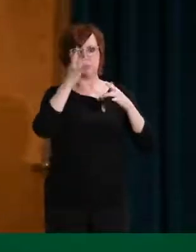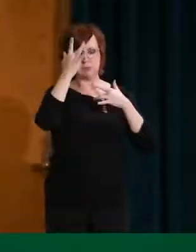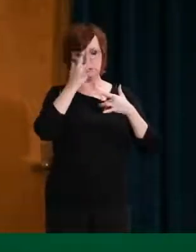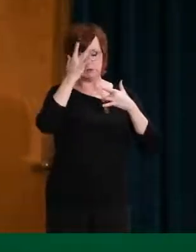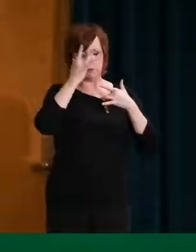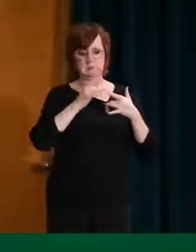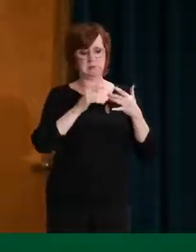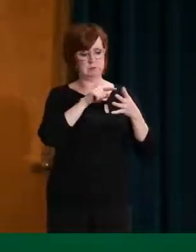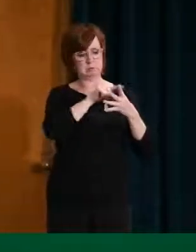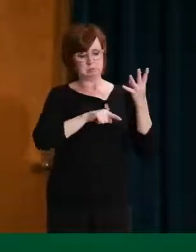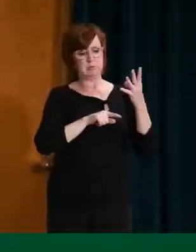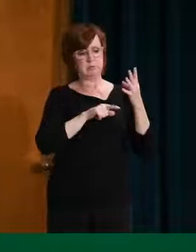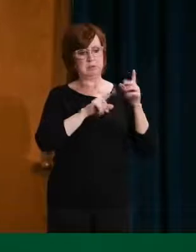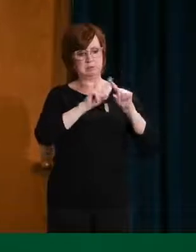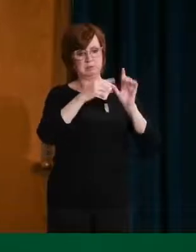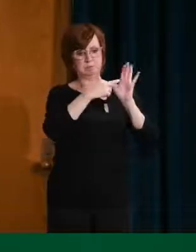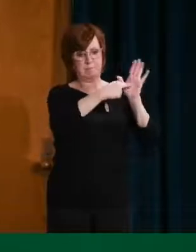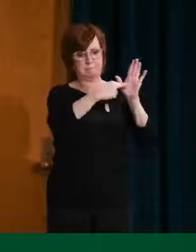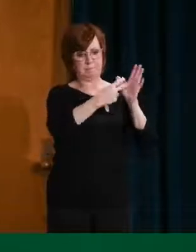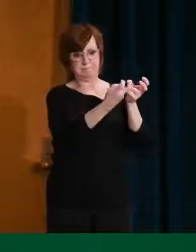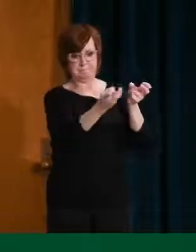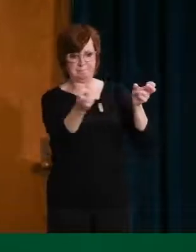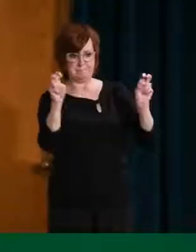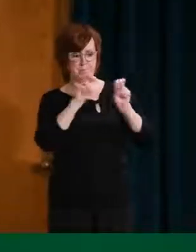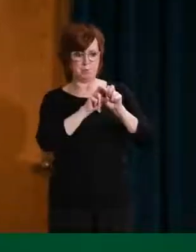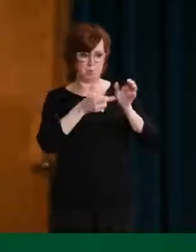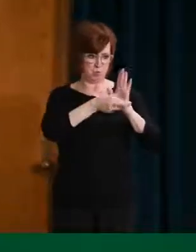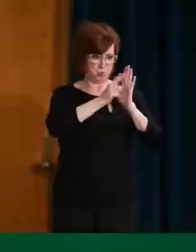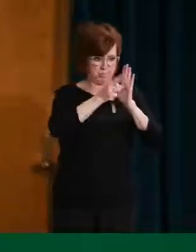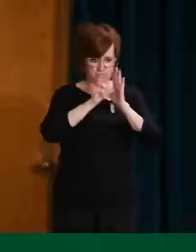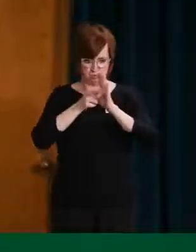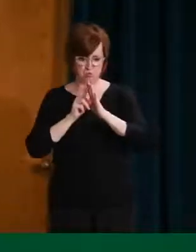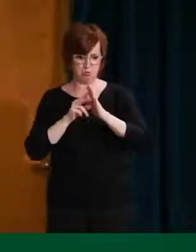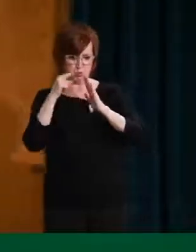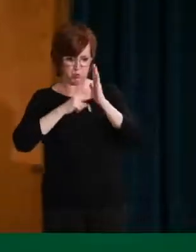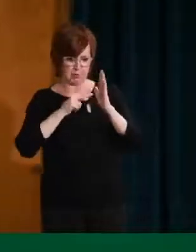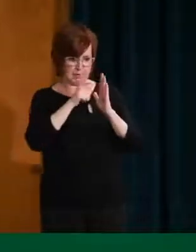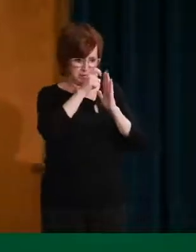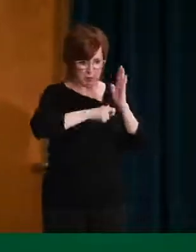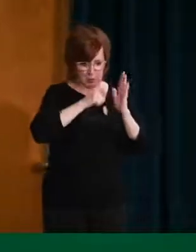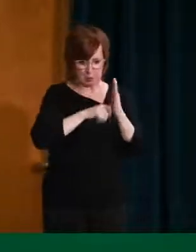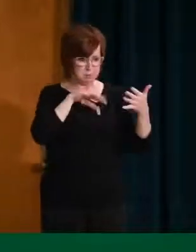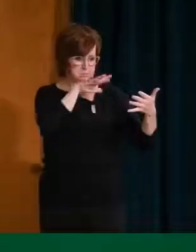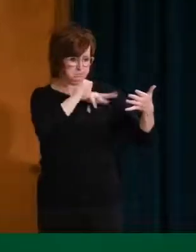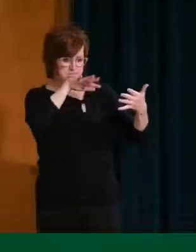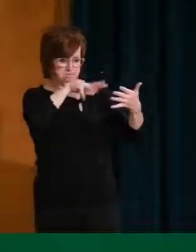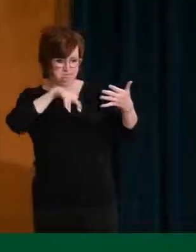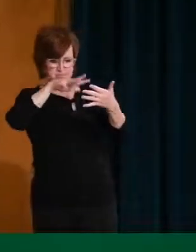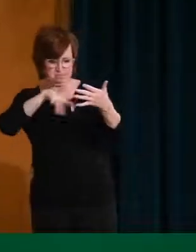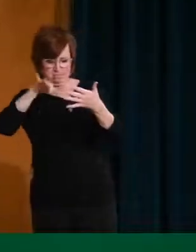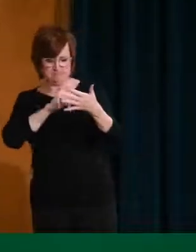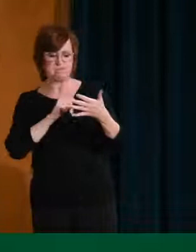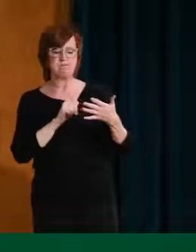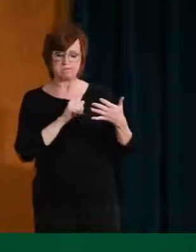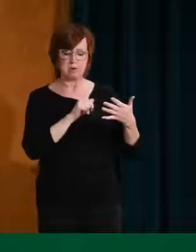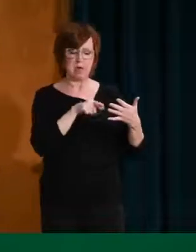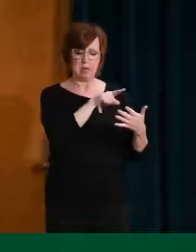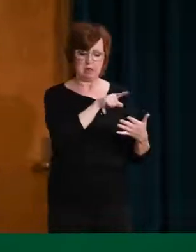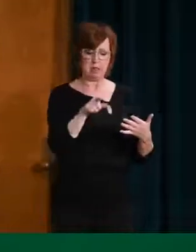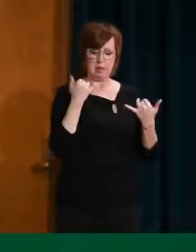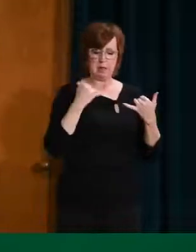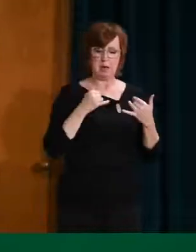that are working to review the literature on a regular basis. I think that they are considering looking